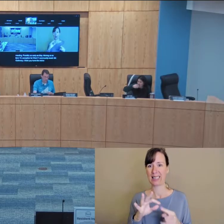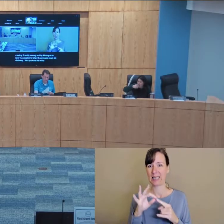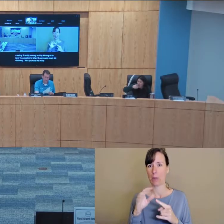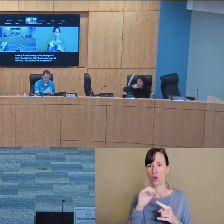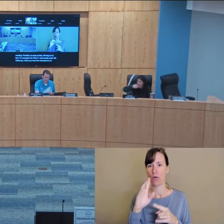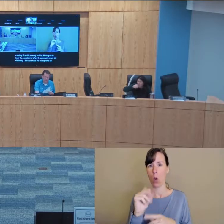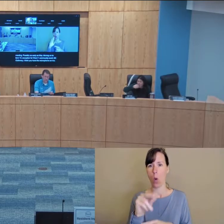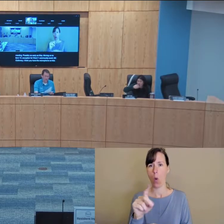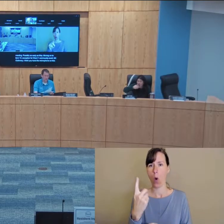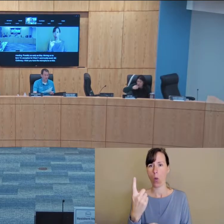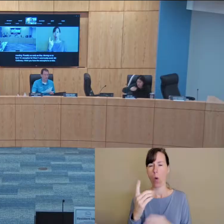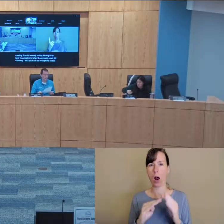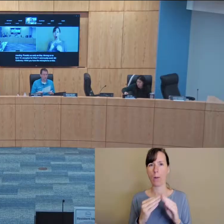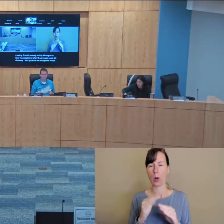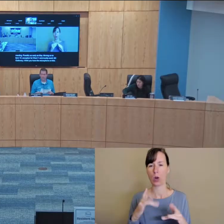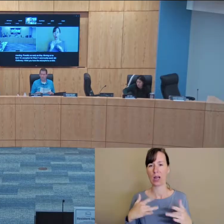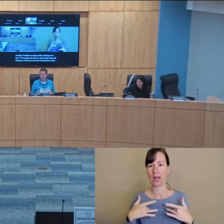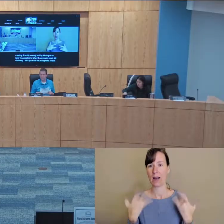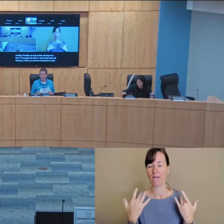this.